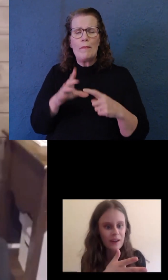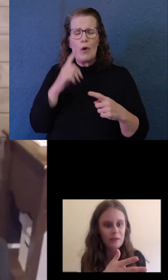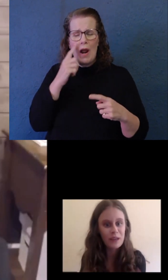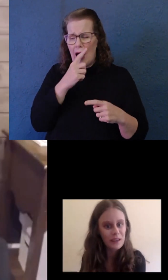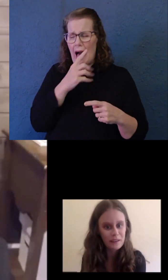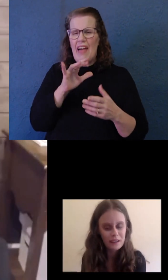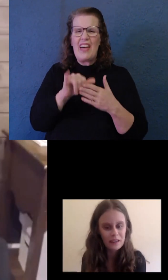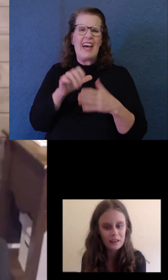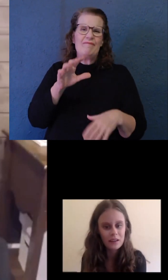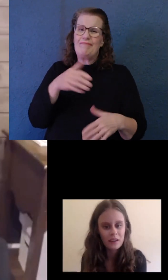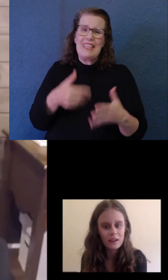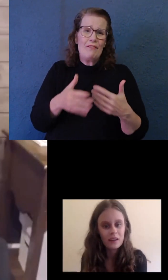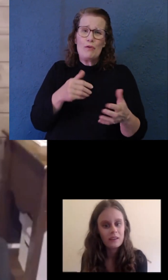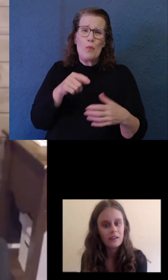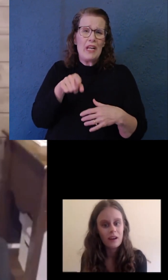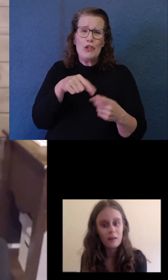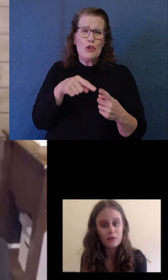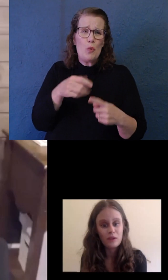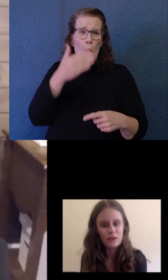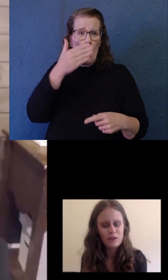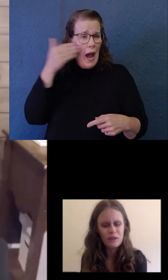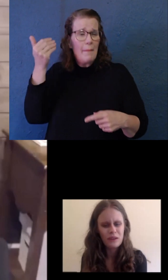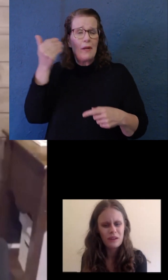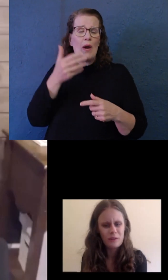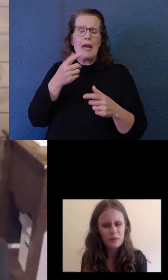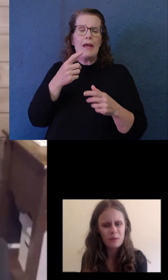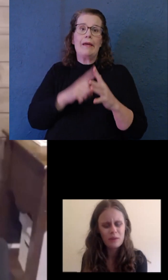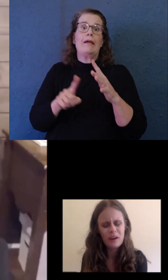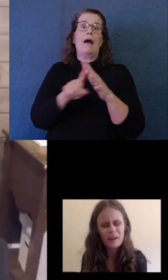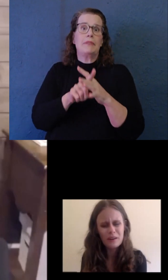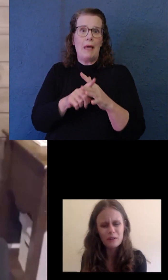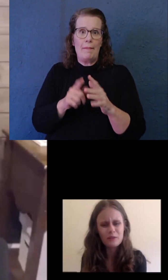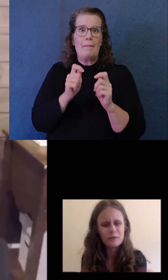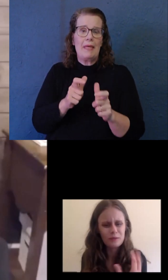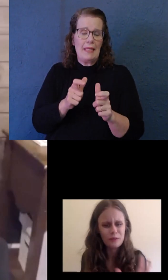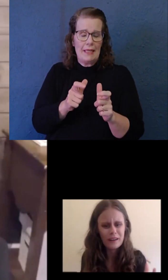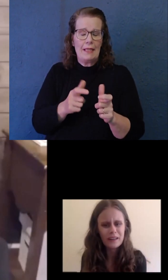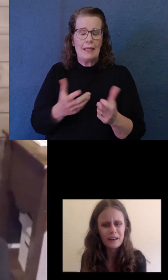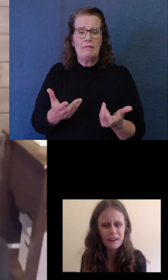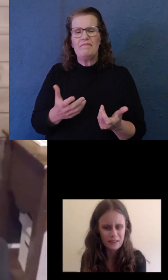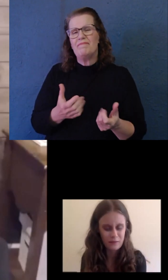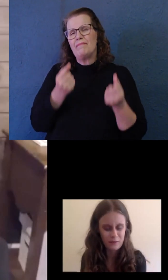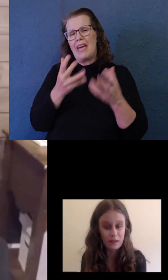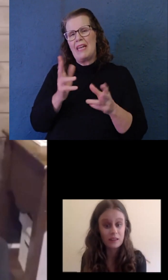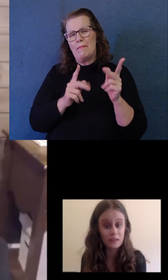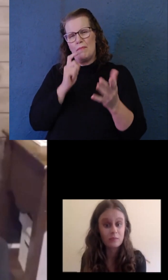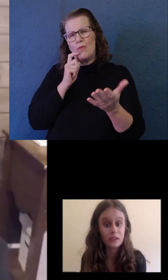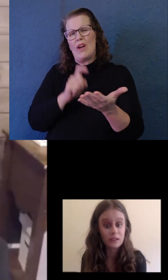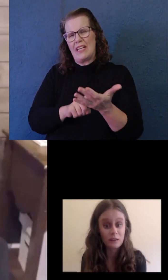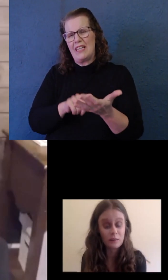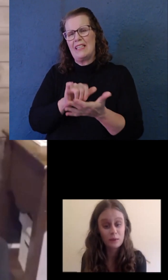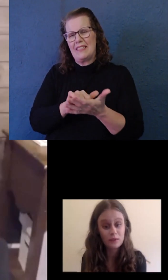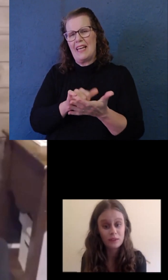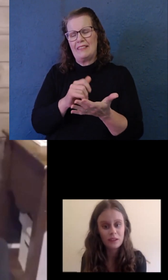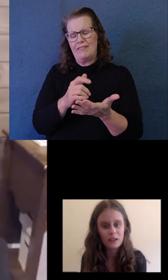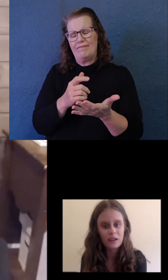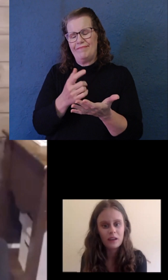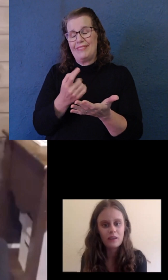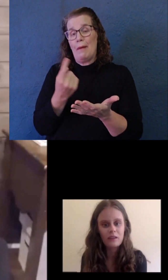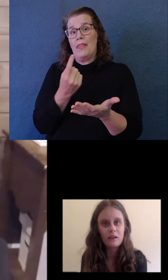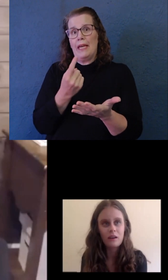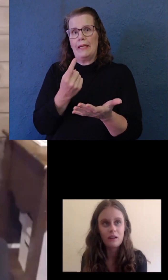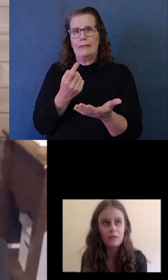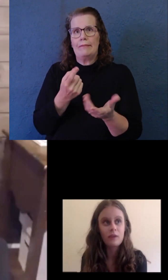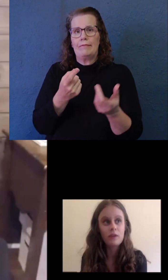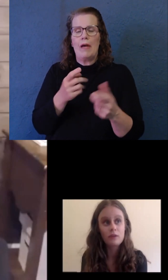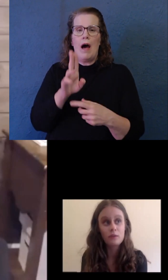comes back immediately. So a lot of people kind of recognize the fact that something's up.